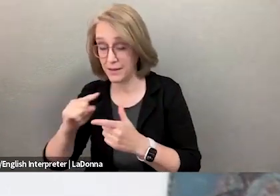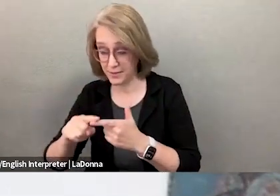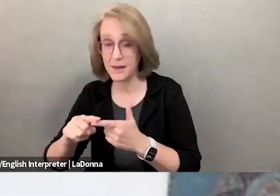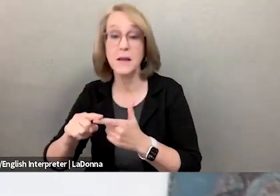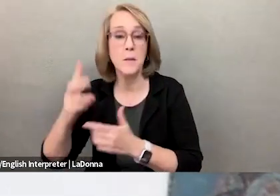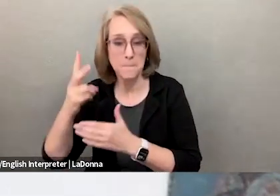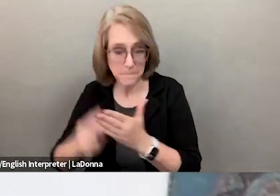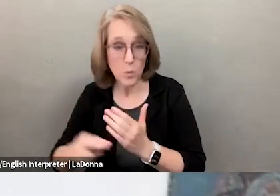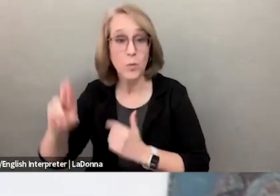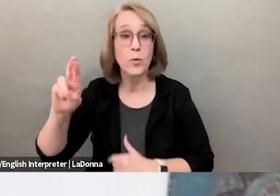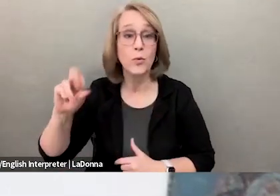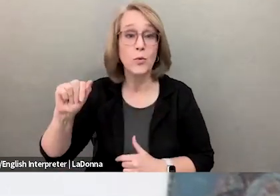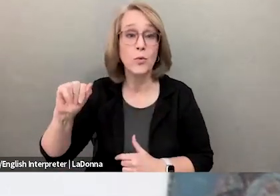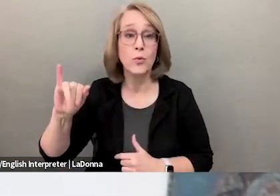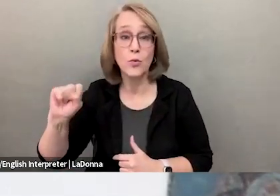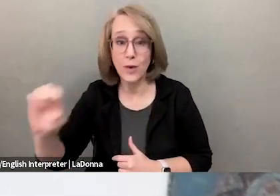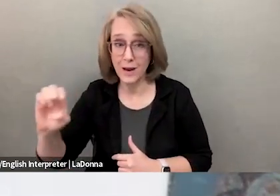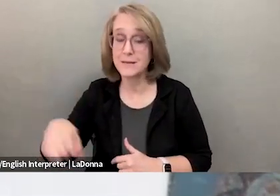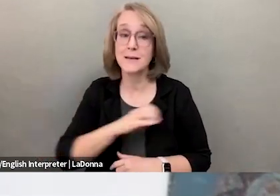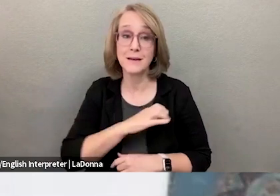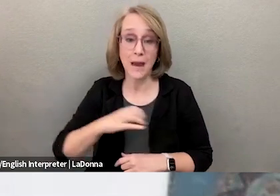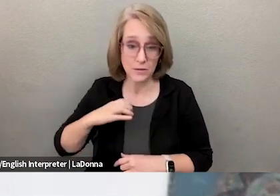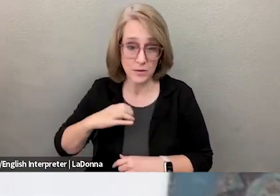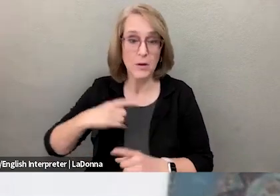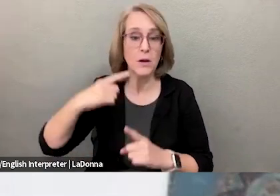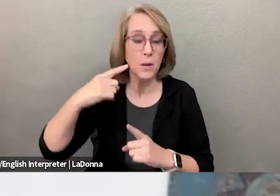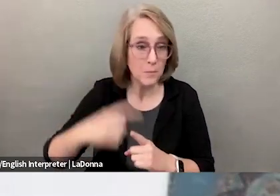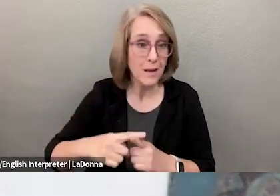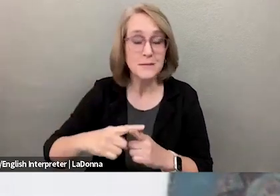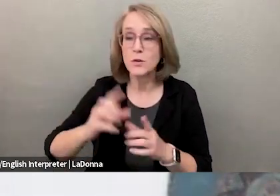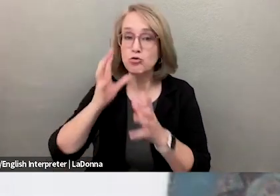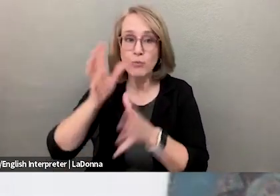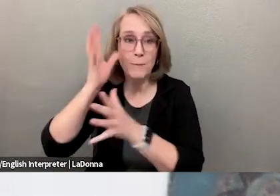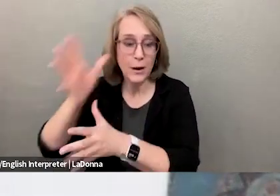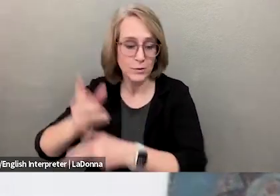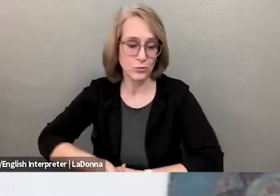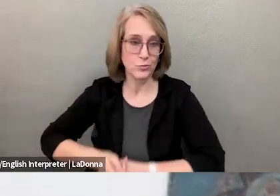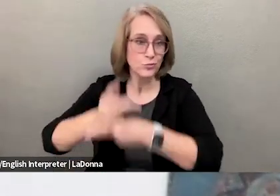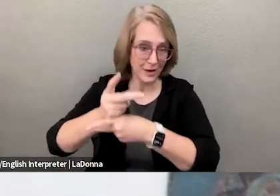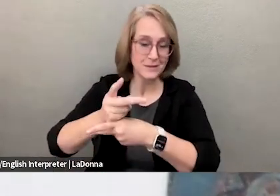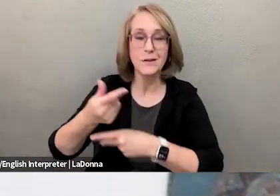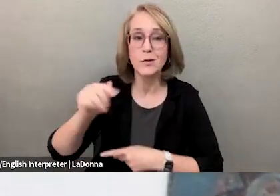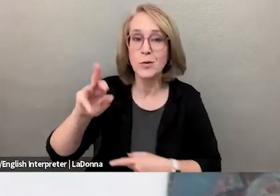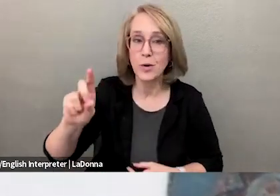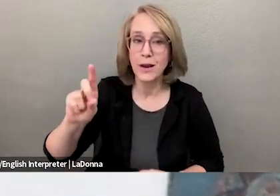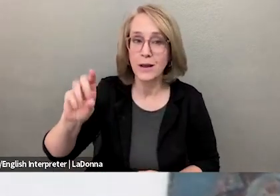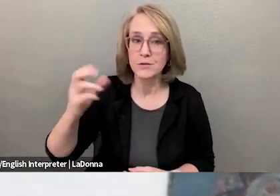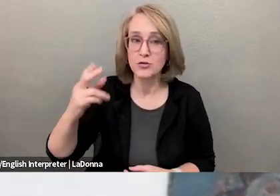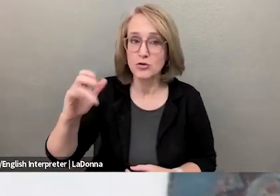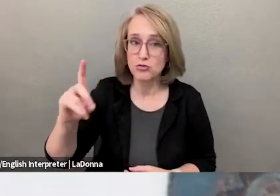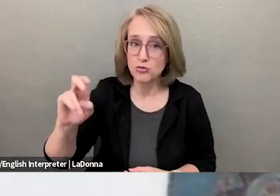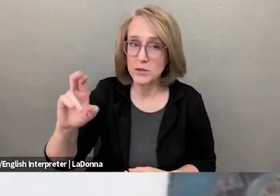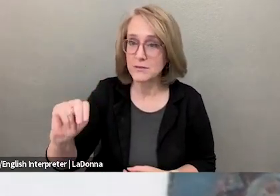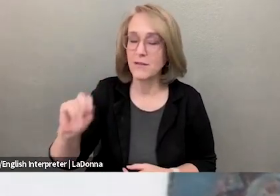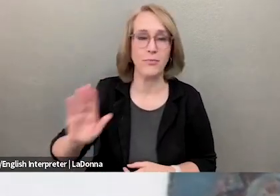RAISE Council as well as the Grandparents Raising Grandchildren Council, to see them come to fruition.